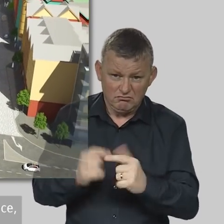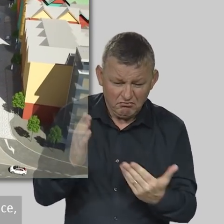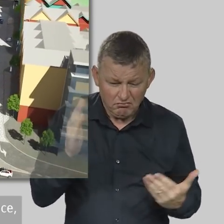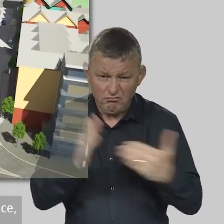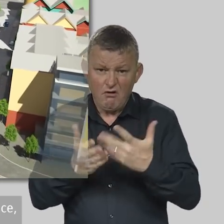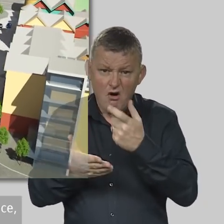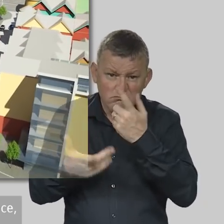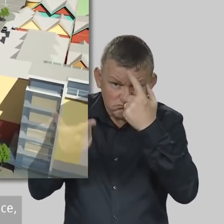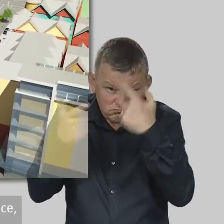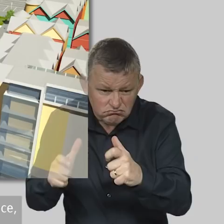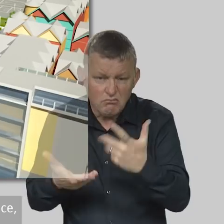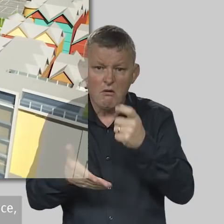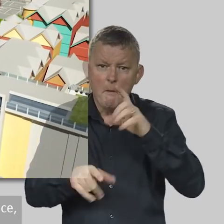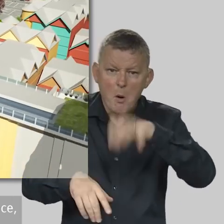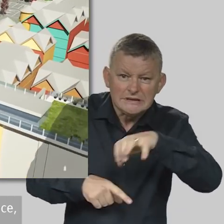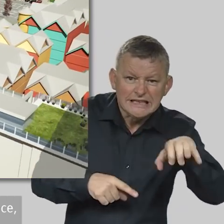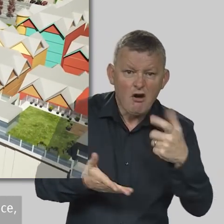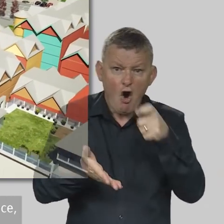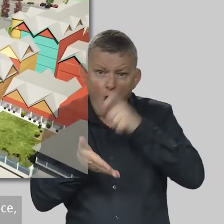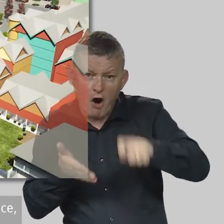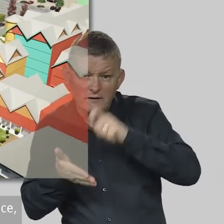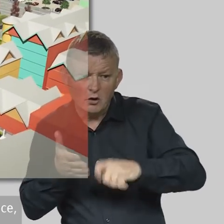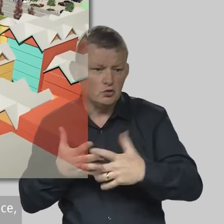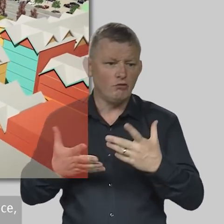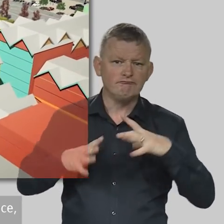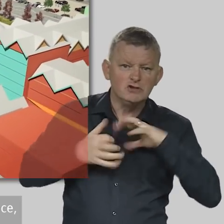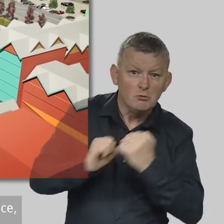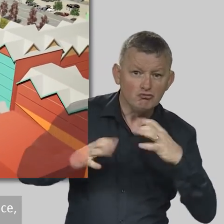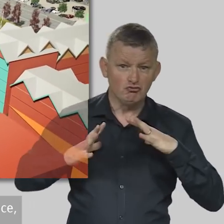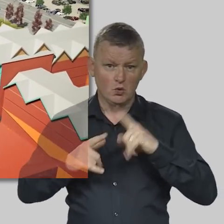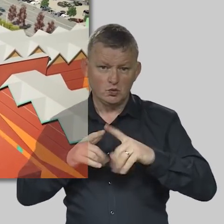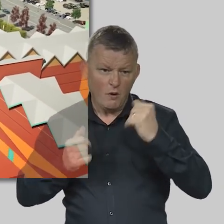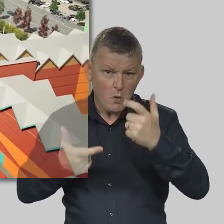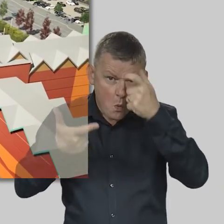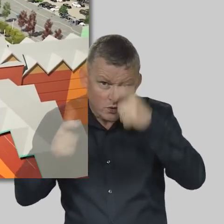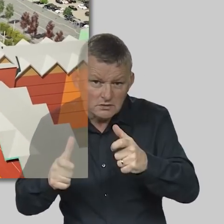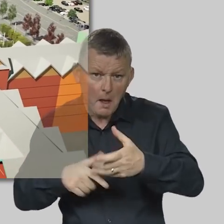properties, office space and leisure facilities, with hotels, bars and restaurants.